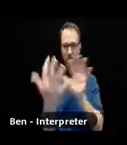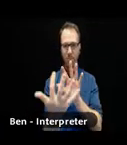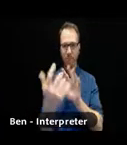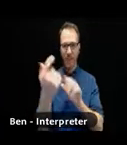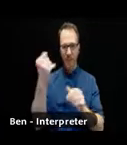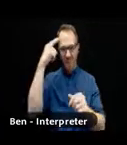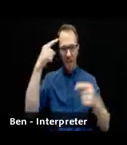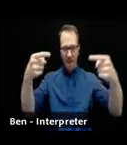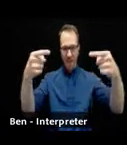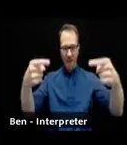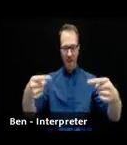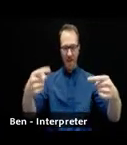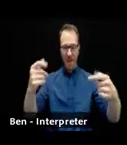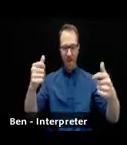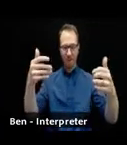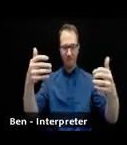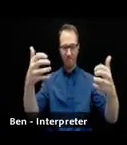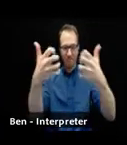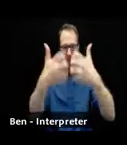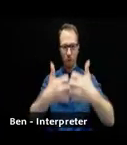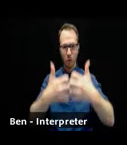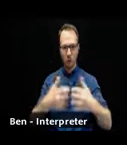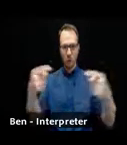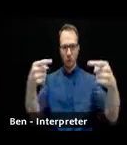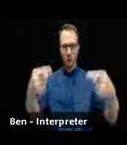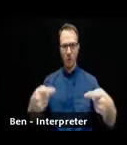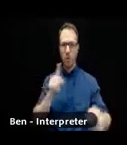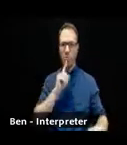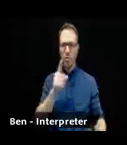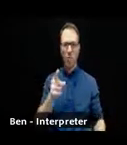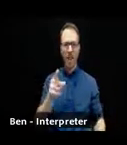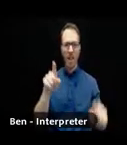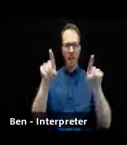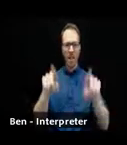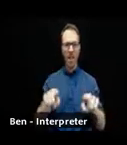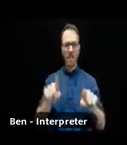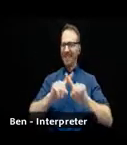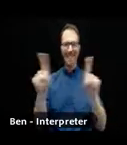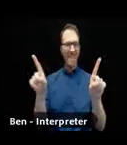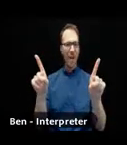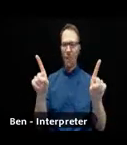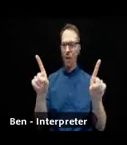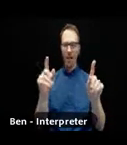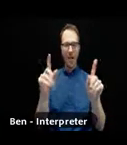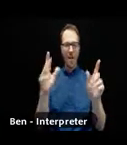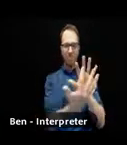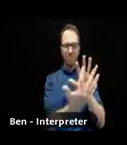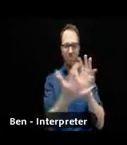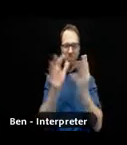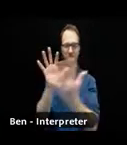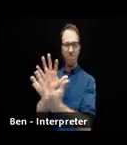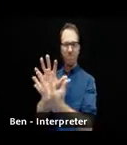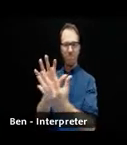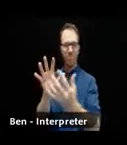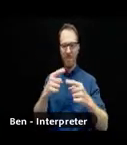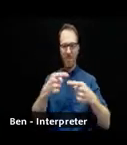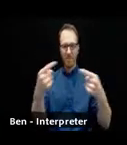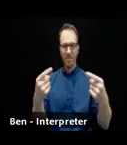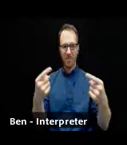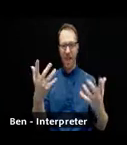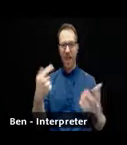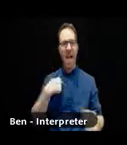side, it really is a very different set of questions, right? And I think